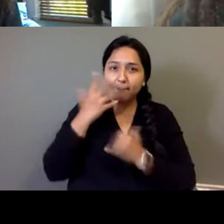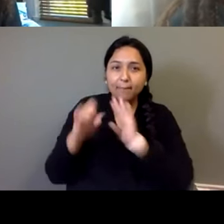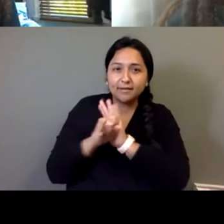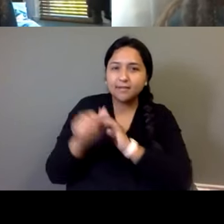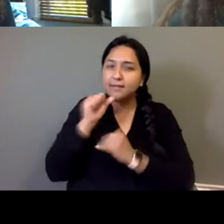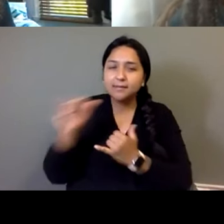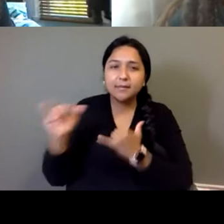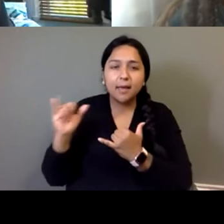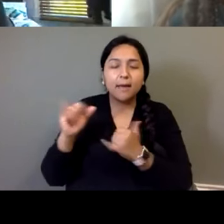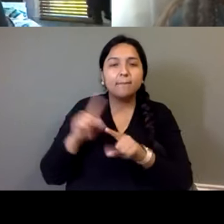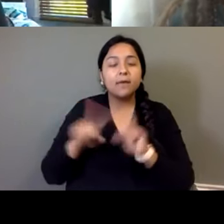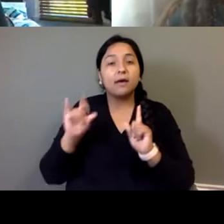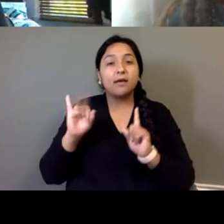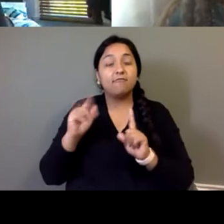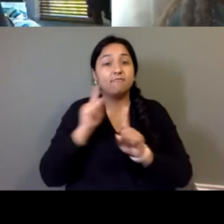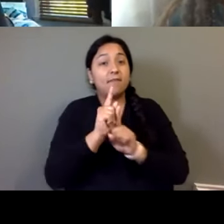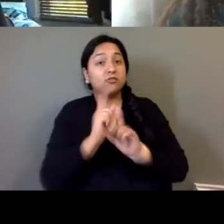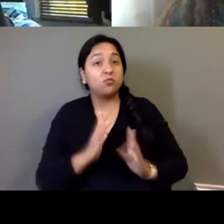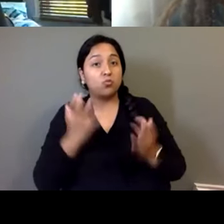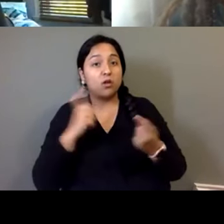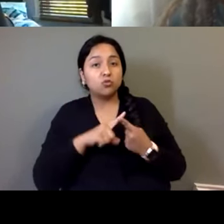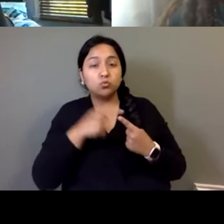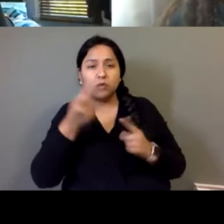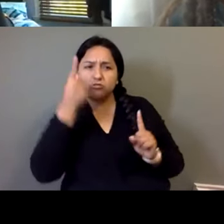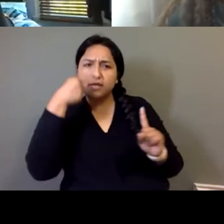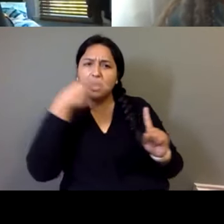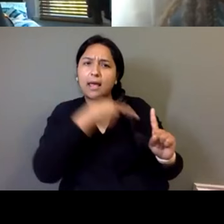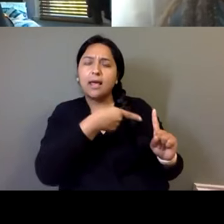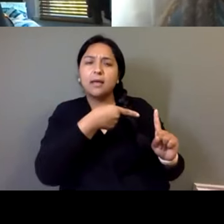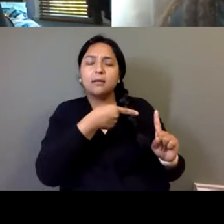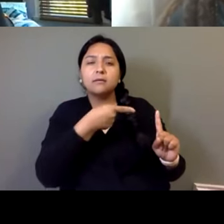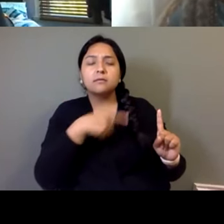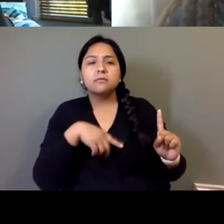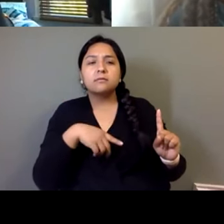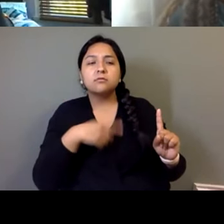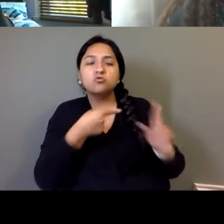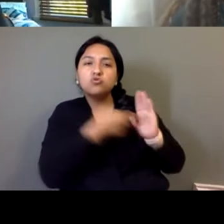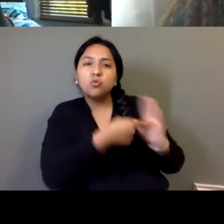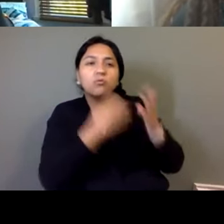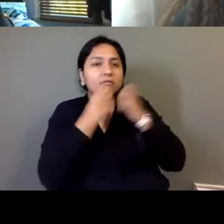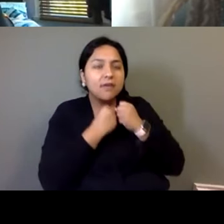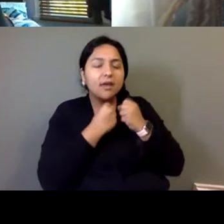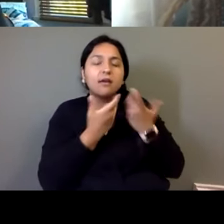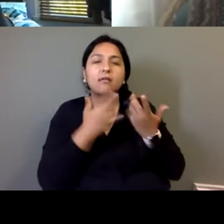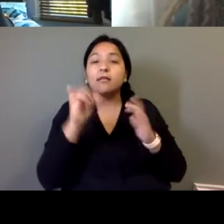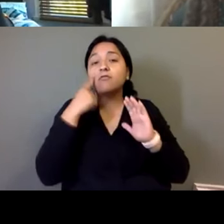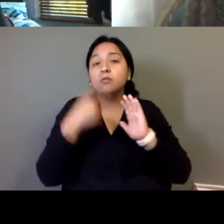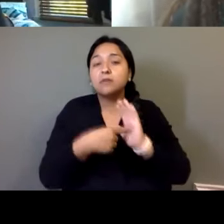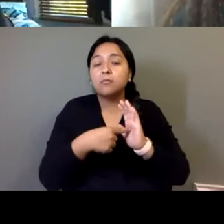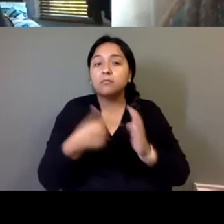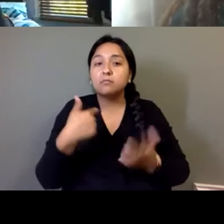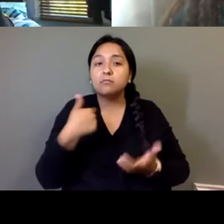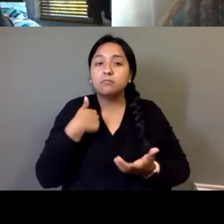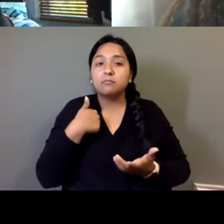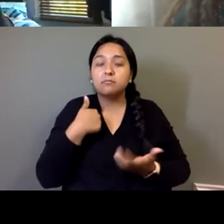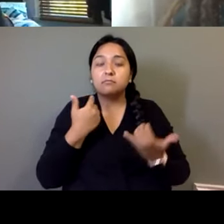to like understand them and like just show that you care, because like for me, somebody like me, I'm now starting to